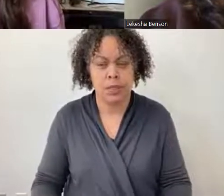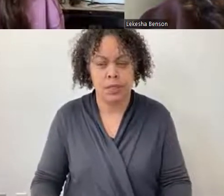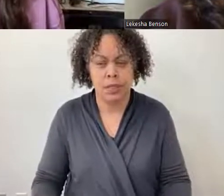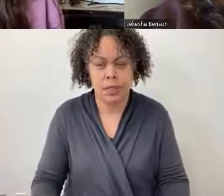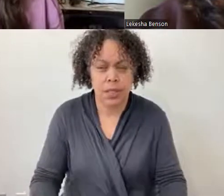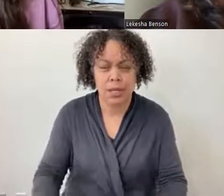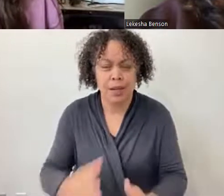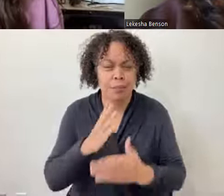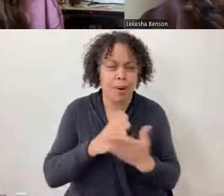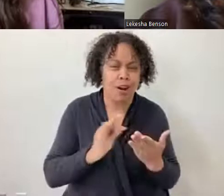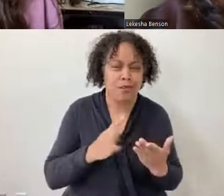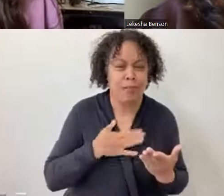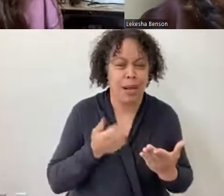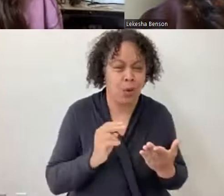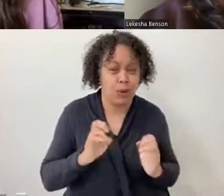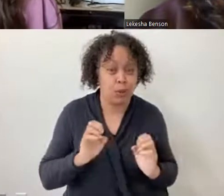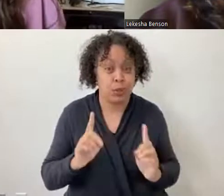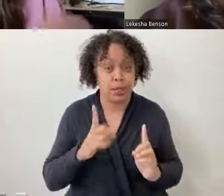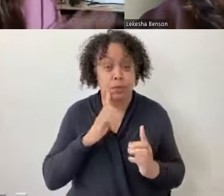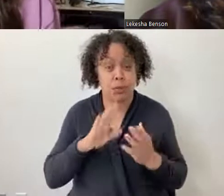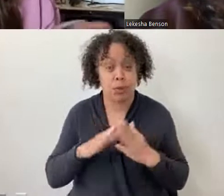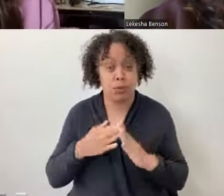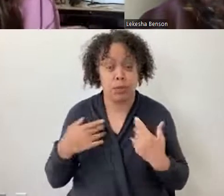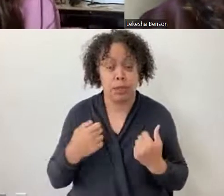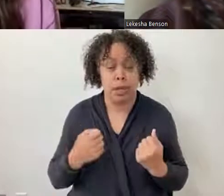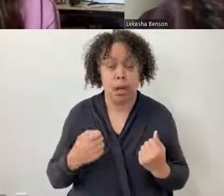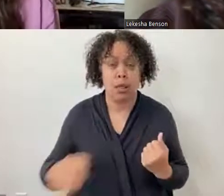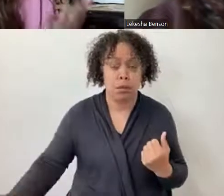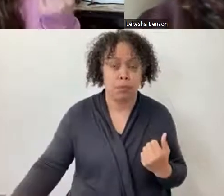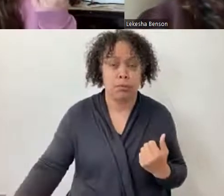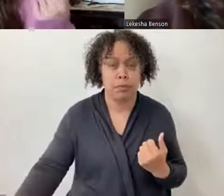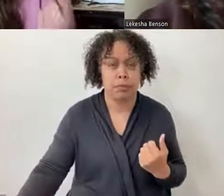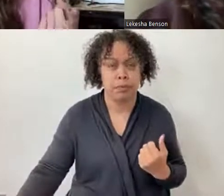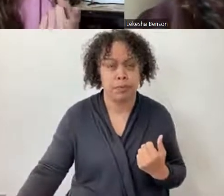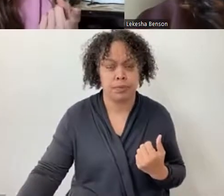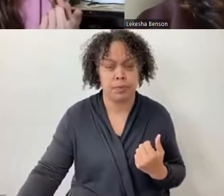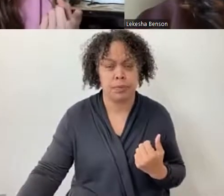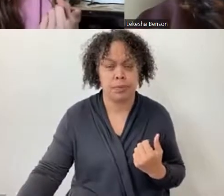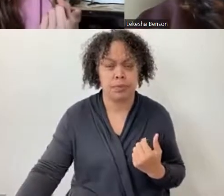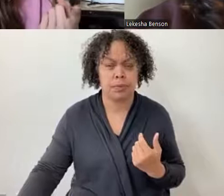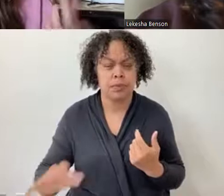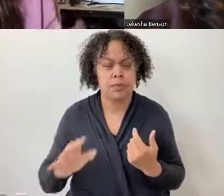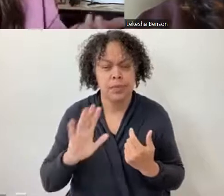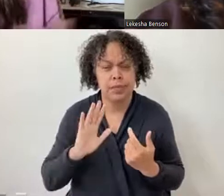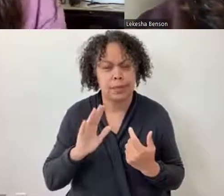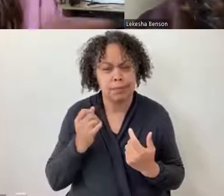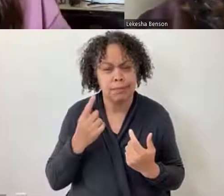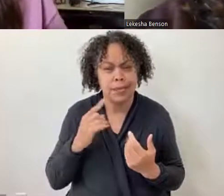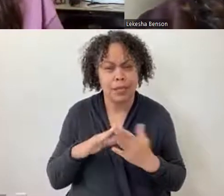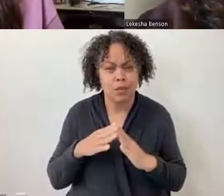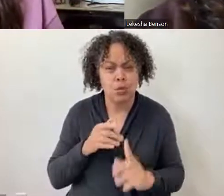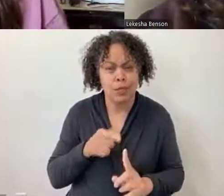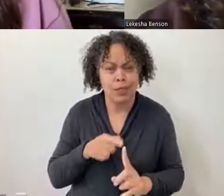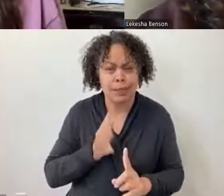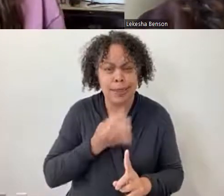education, in community health was like what's been said earlier, that the community is expert, that we're not supposed to show